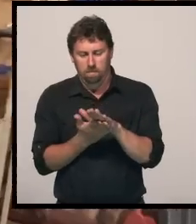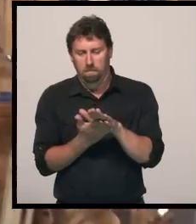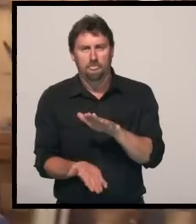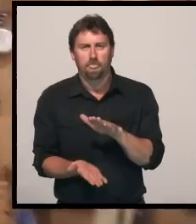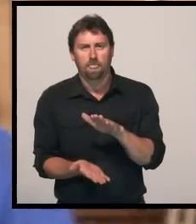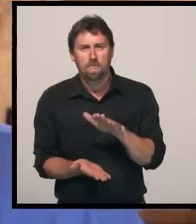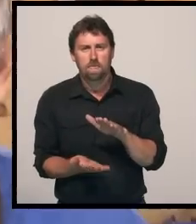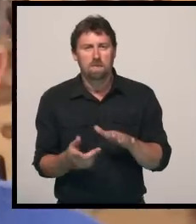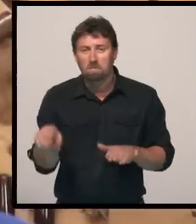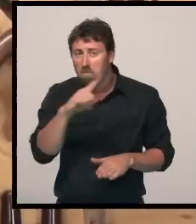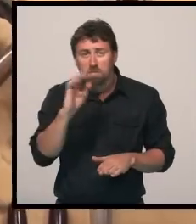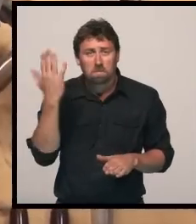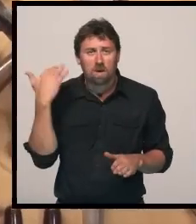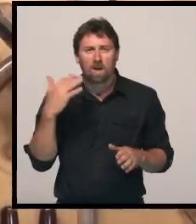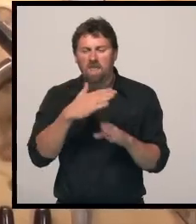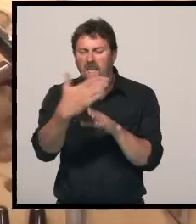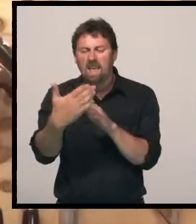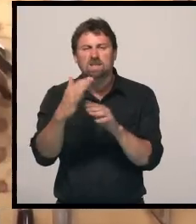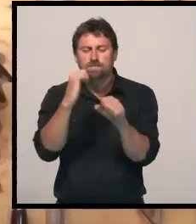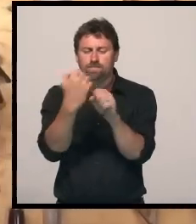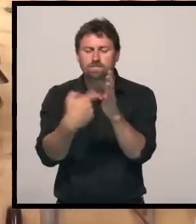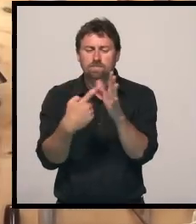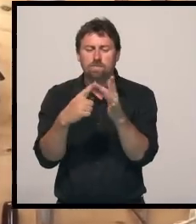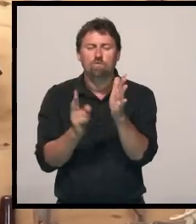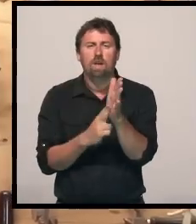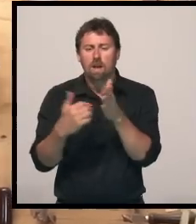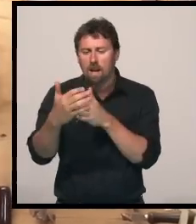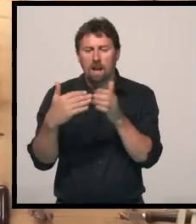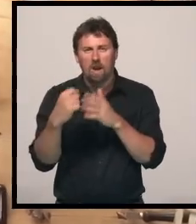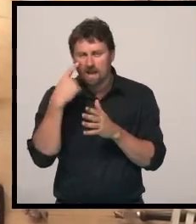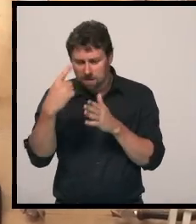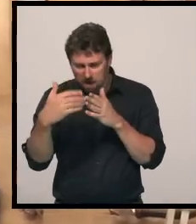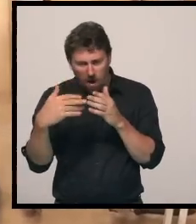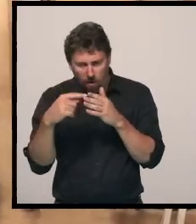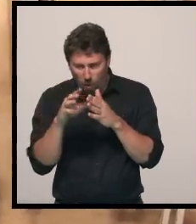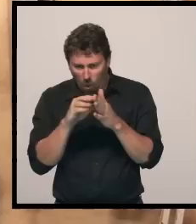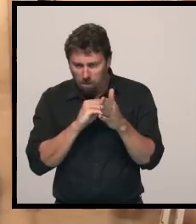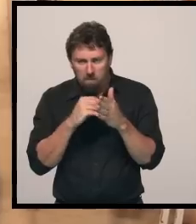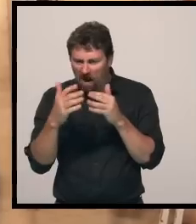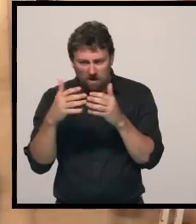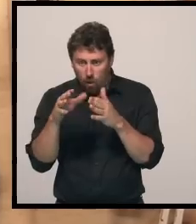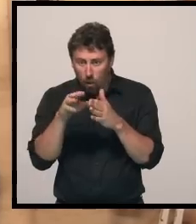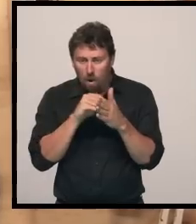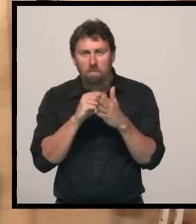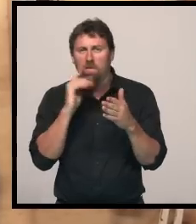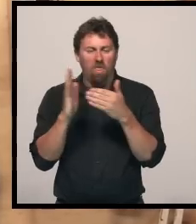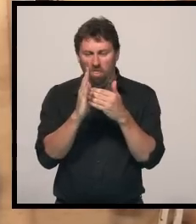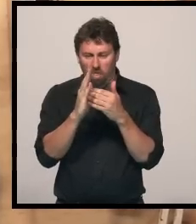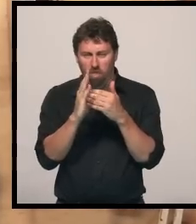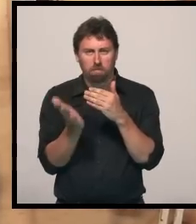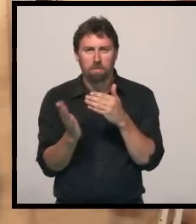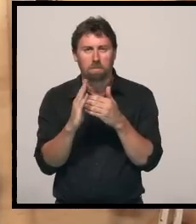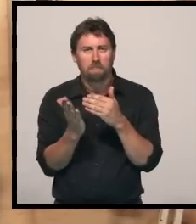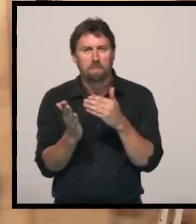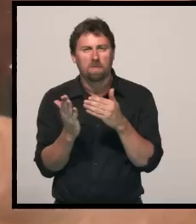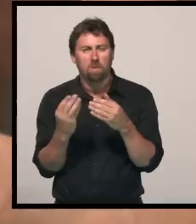times, I don't know if you've ever glued end grain, but you just see the glue being sucked away, and then when it goes together you get a weak joint.